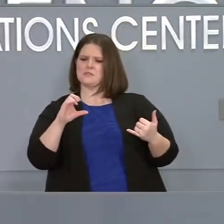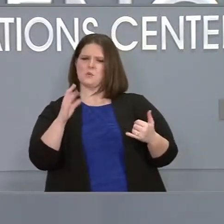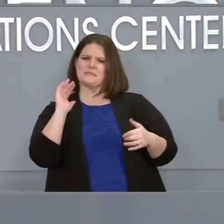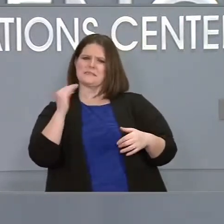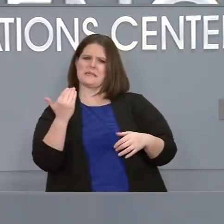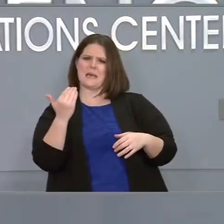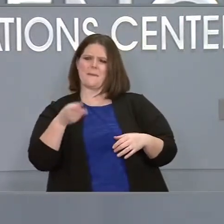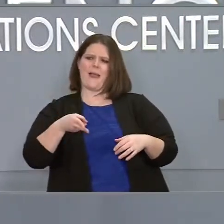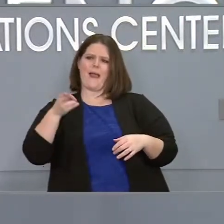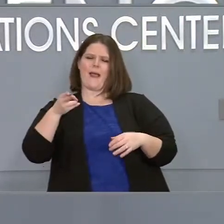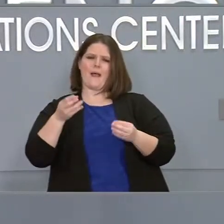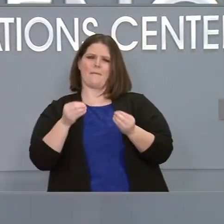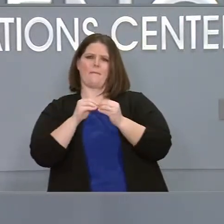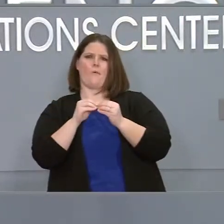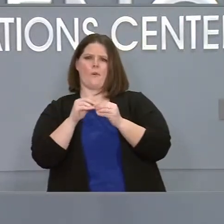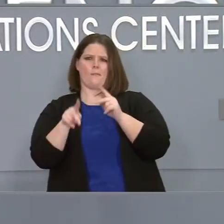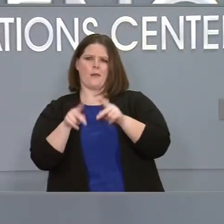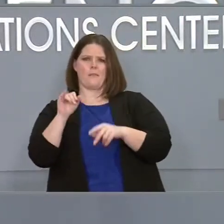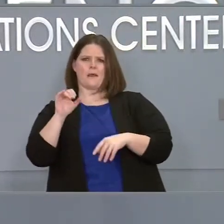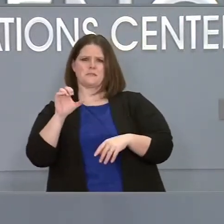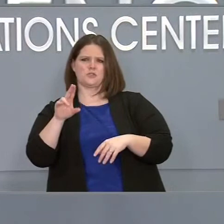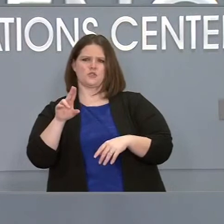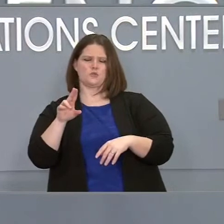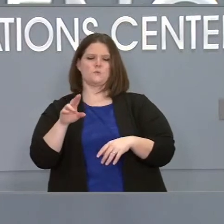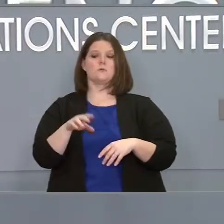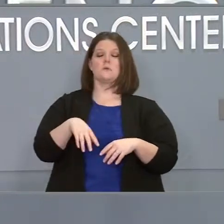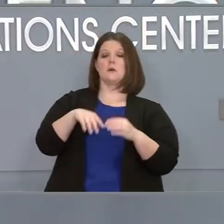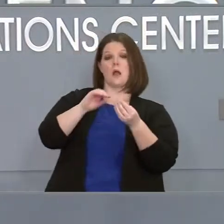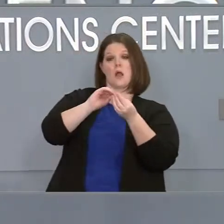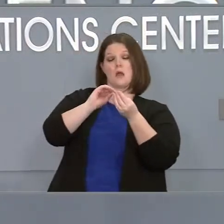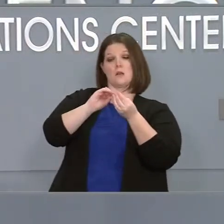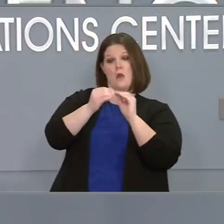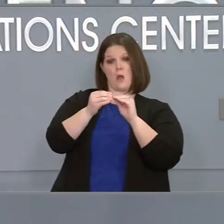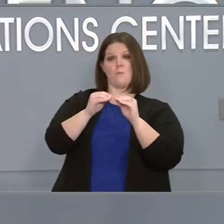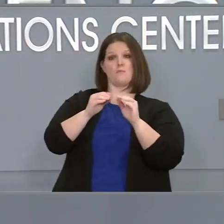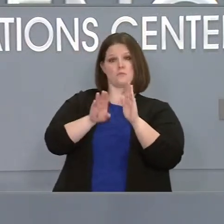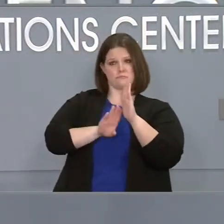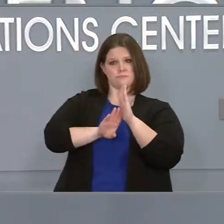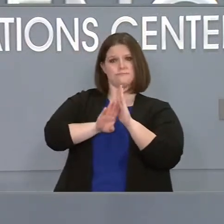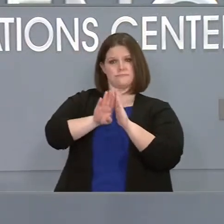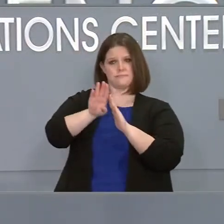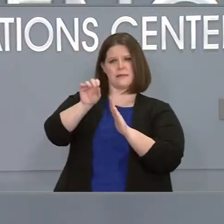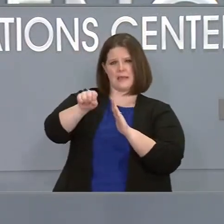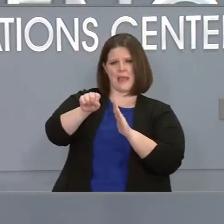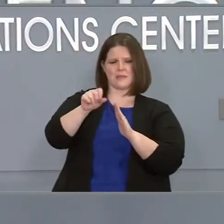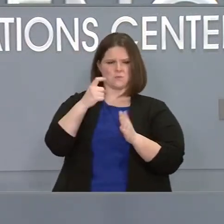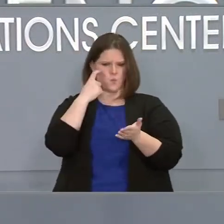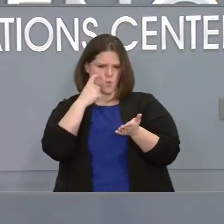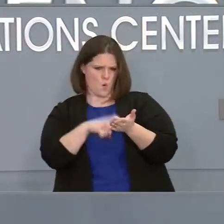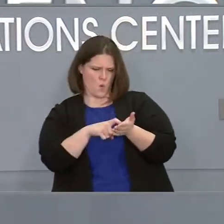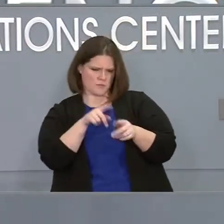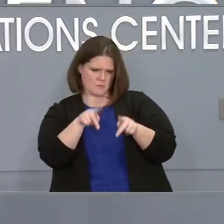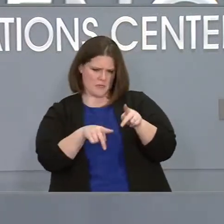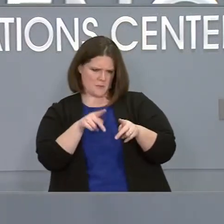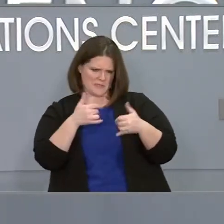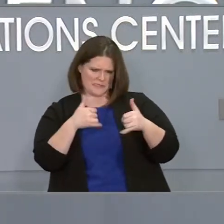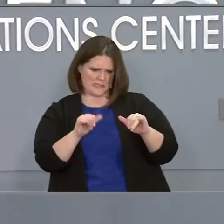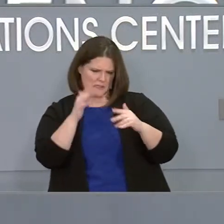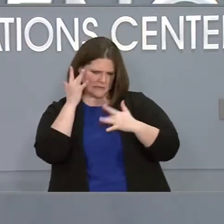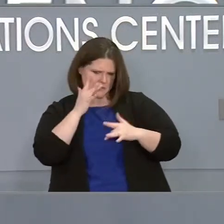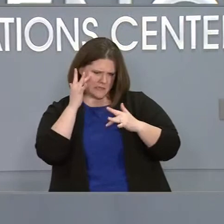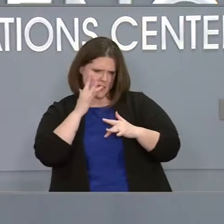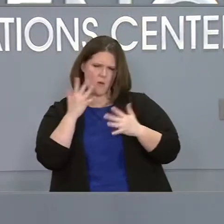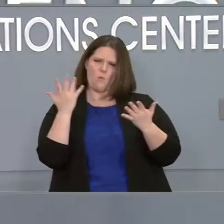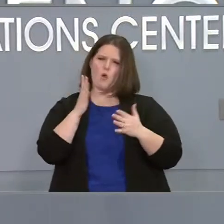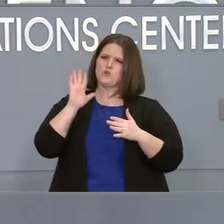even though cases are spreading, the most vulnerable people seem to be protected. What are you most worried about looking ahead? Do